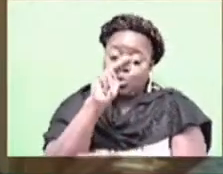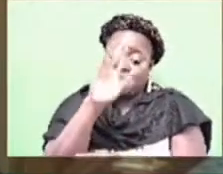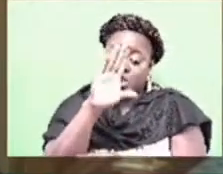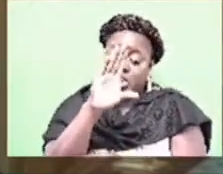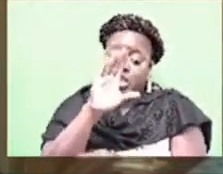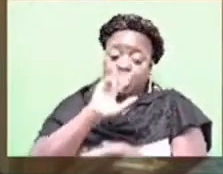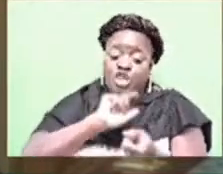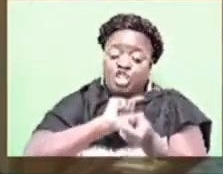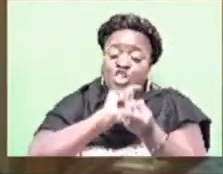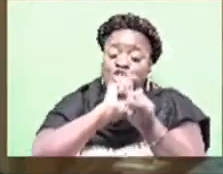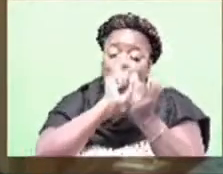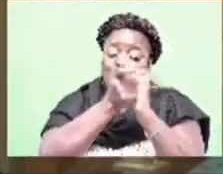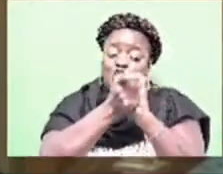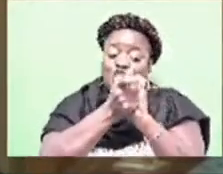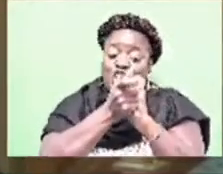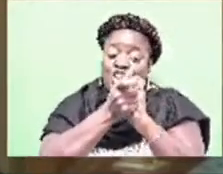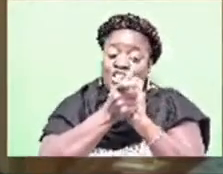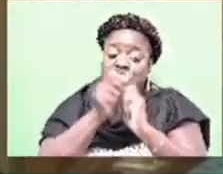your position.